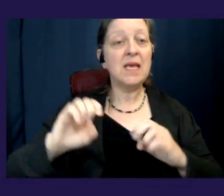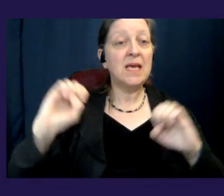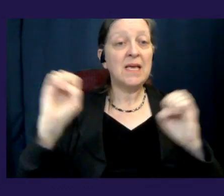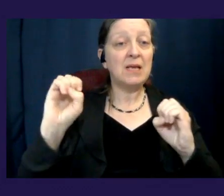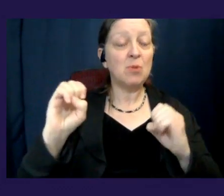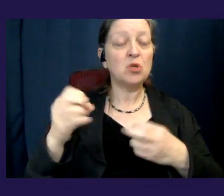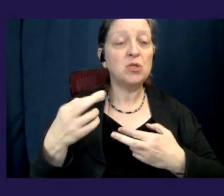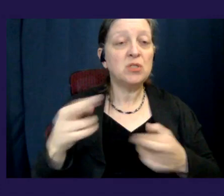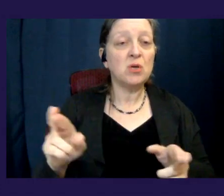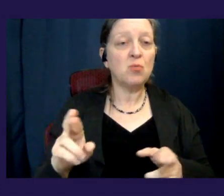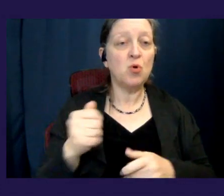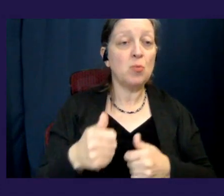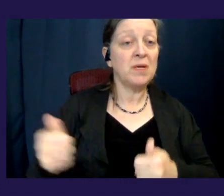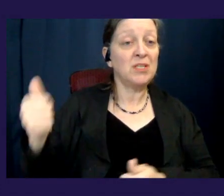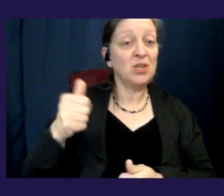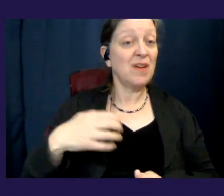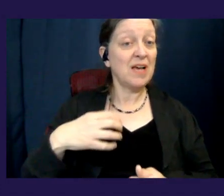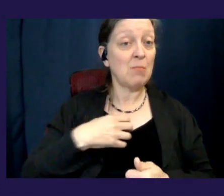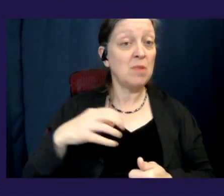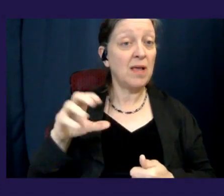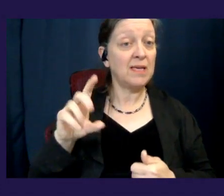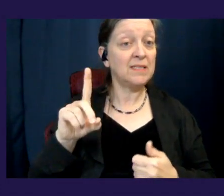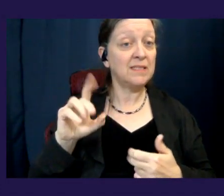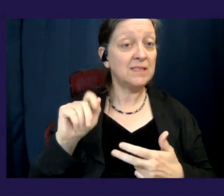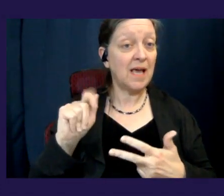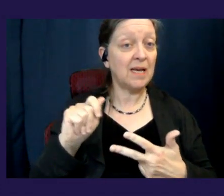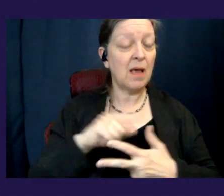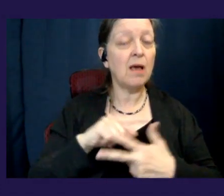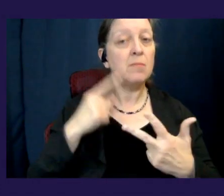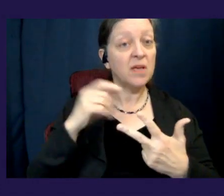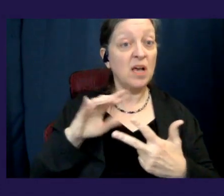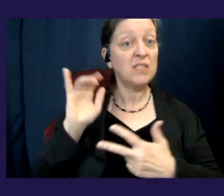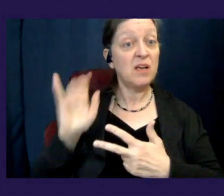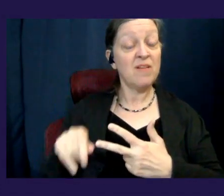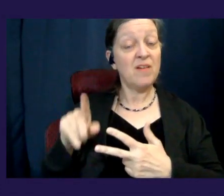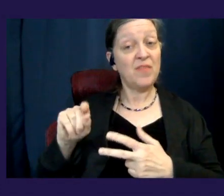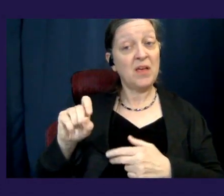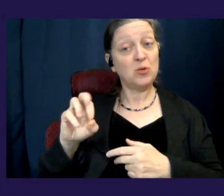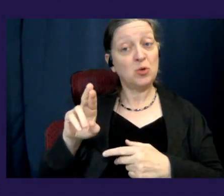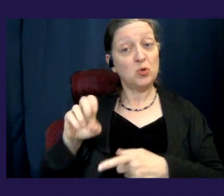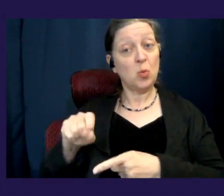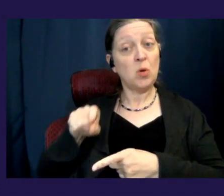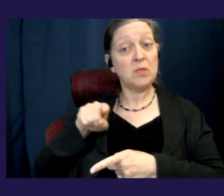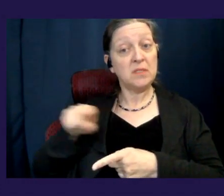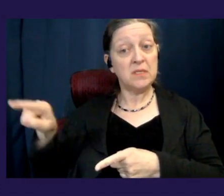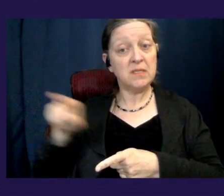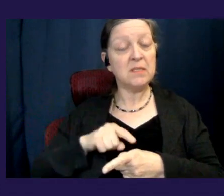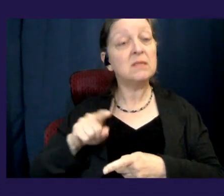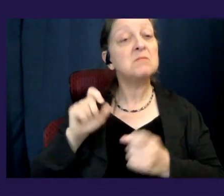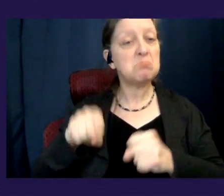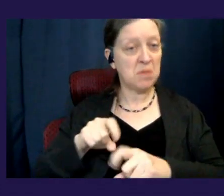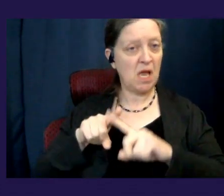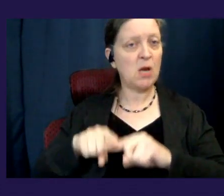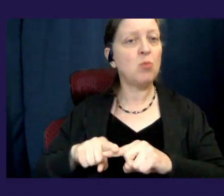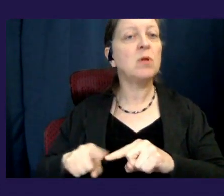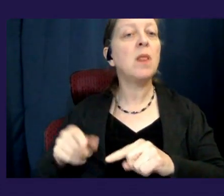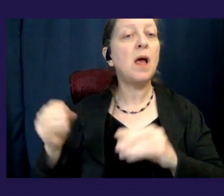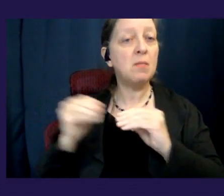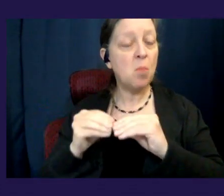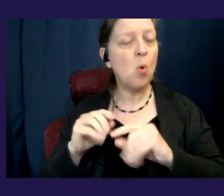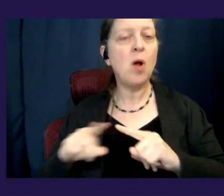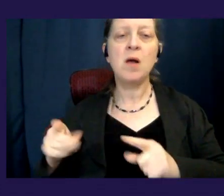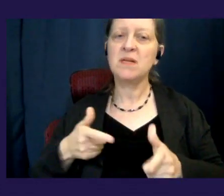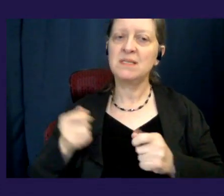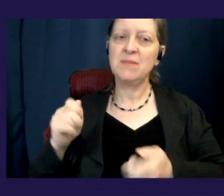the credibility tends to be a lot higher, but the speed tends to be variable, often a lot lower. To give an example, the